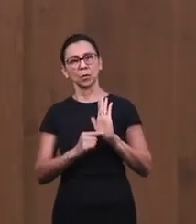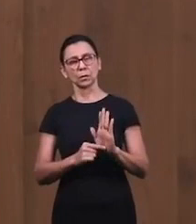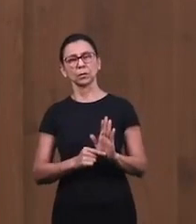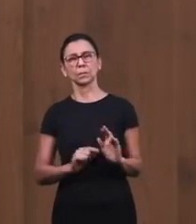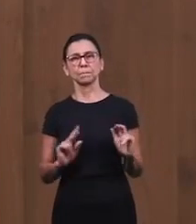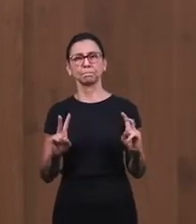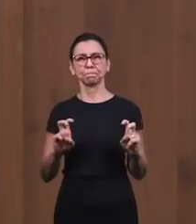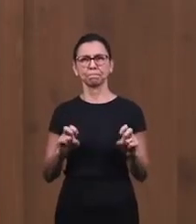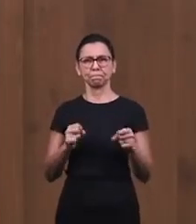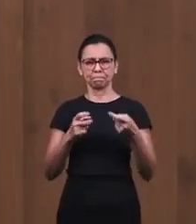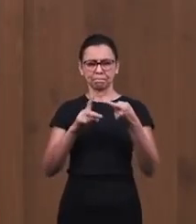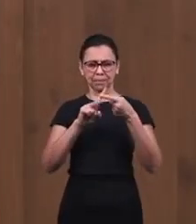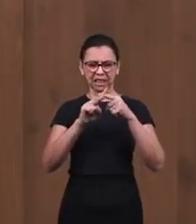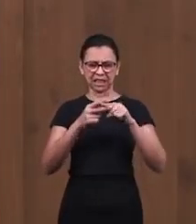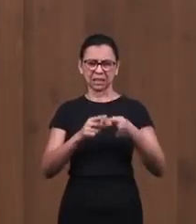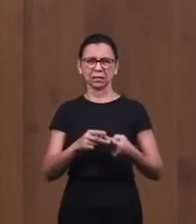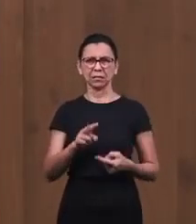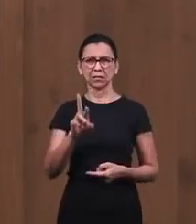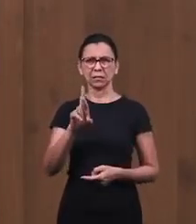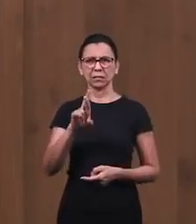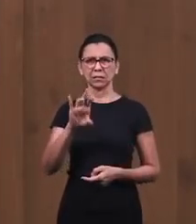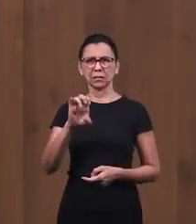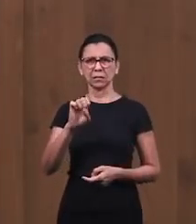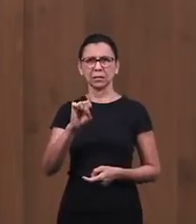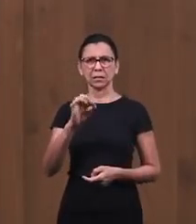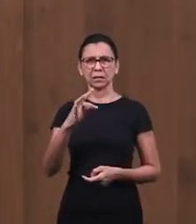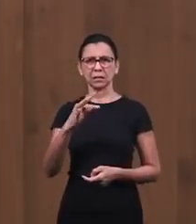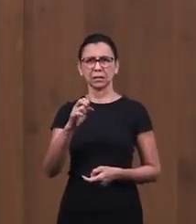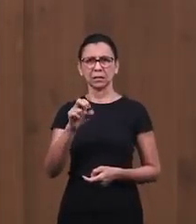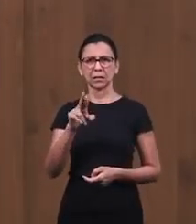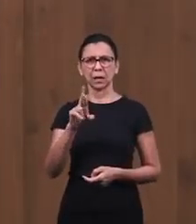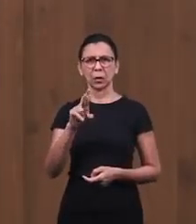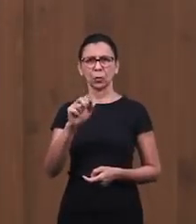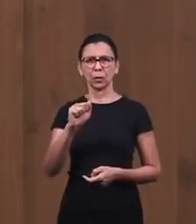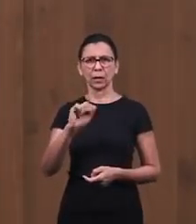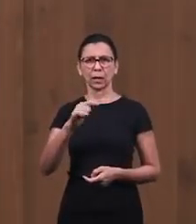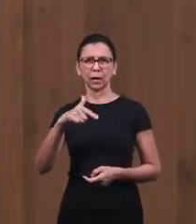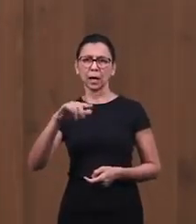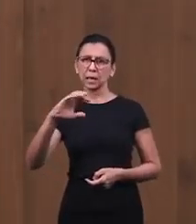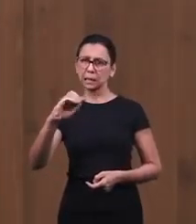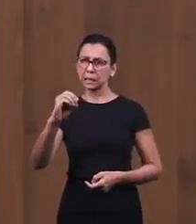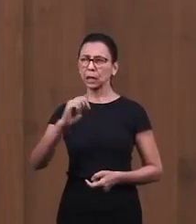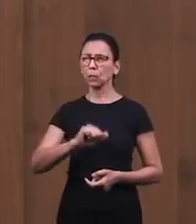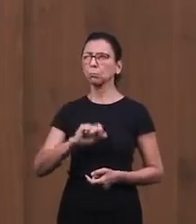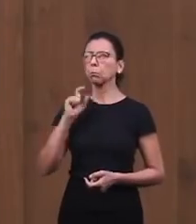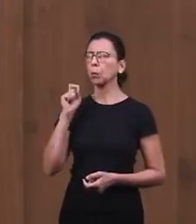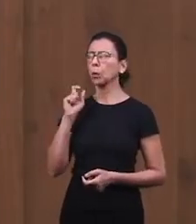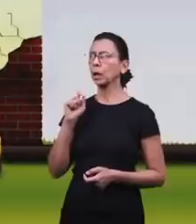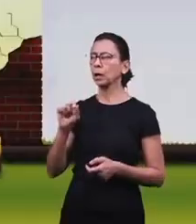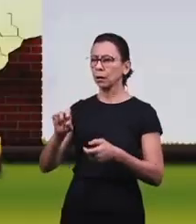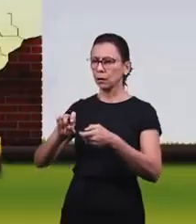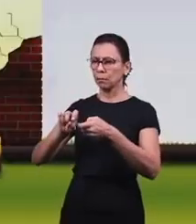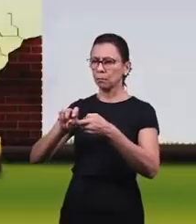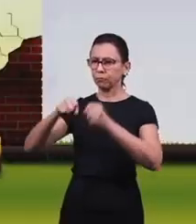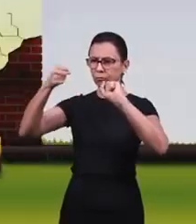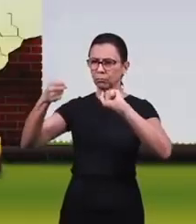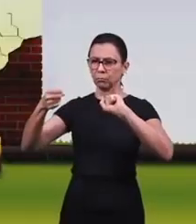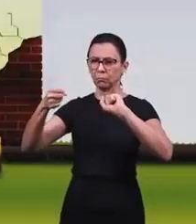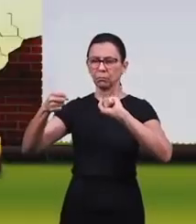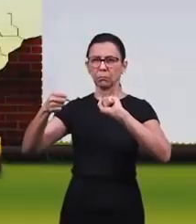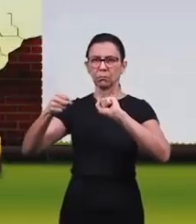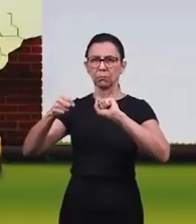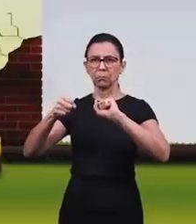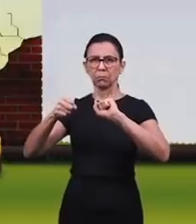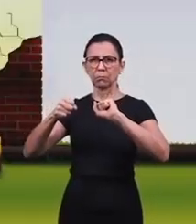about restoration. And what is restoration? Restoration is to bring back something that was broken